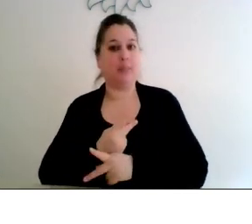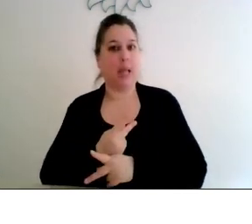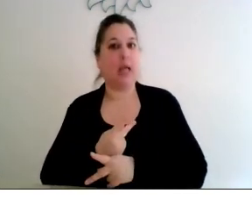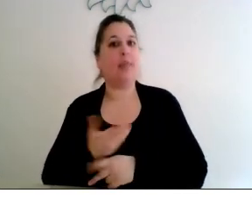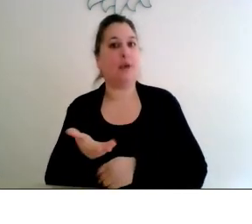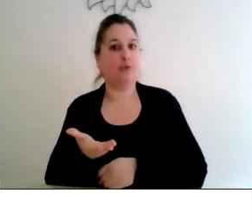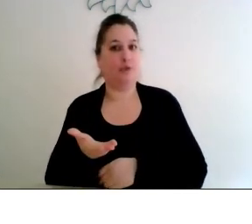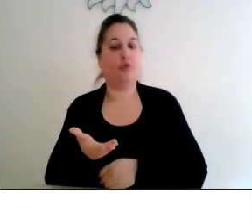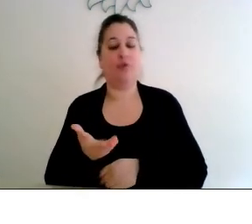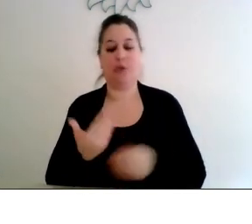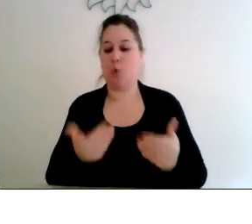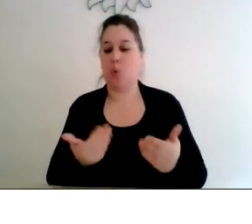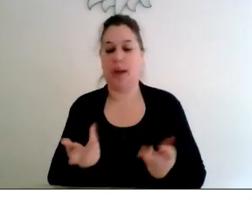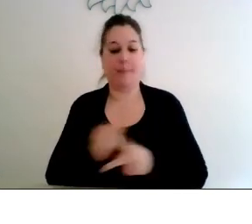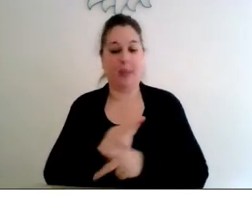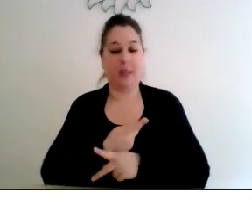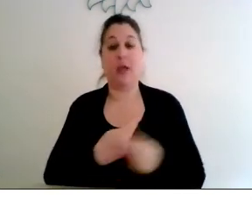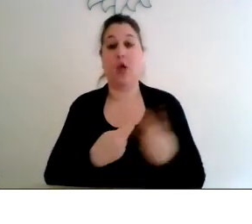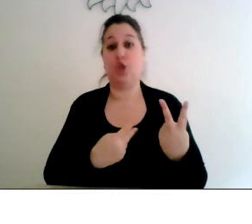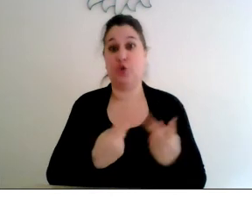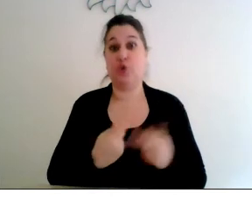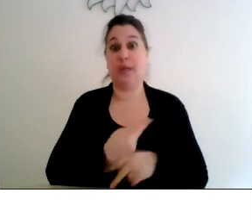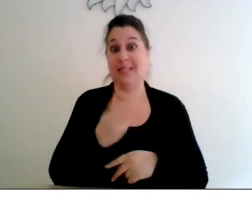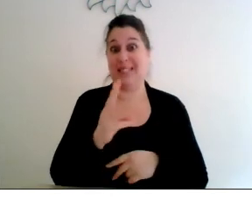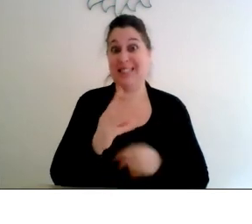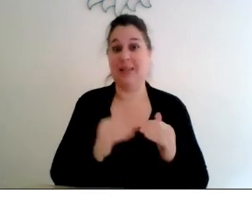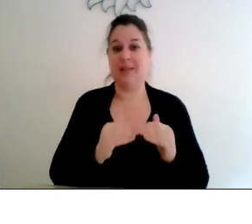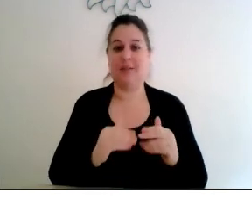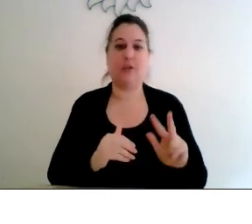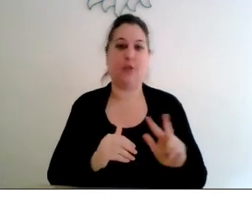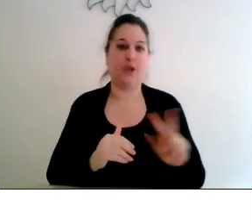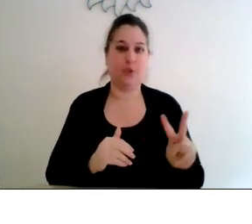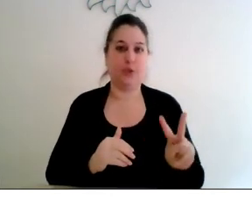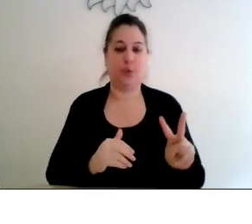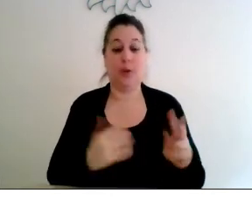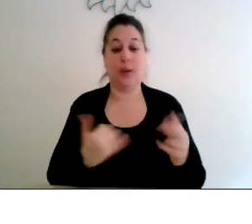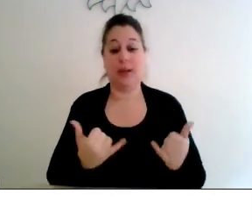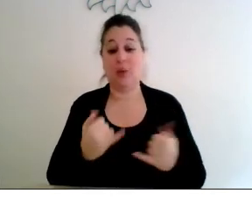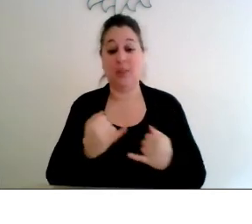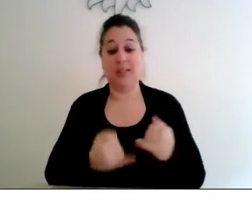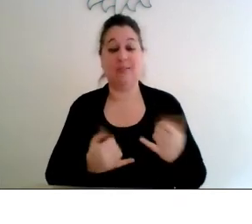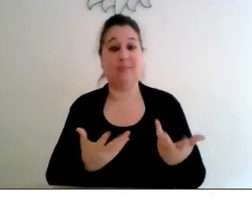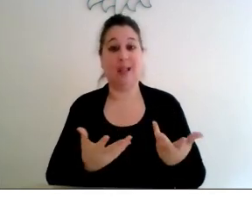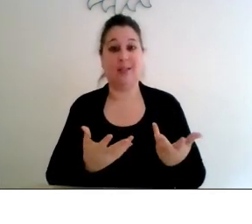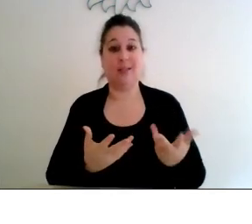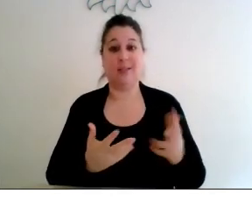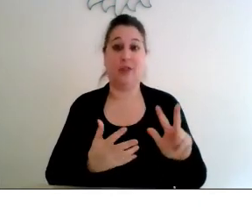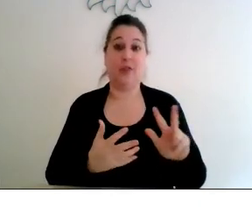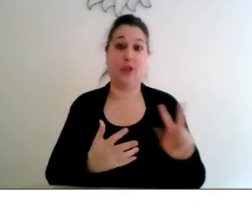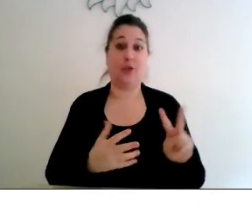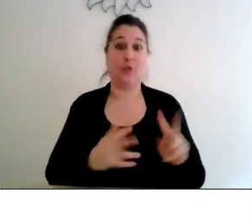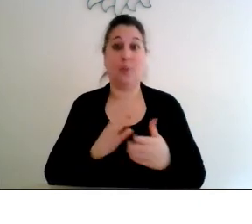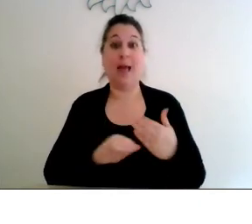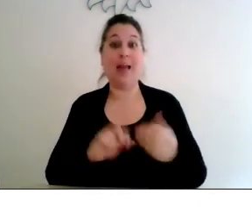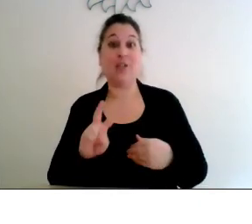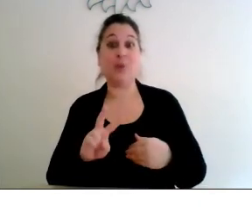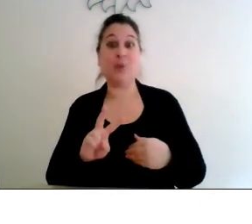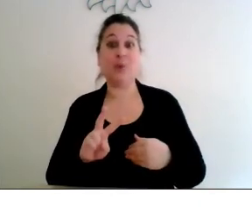2. 32 minus 2 is 30. Okay. All right, next slide.